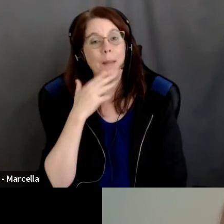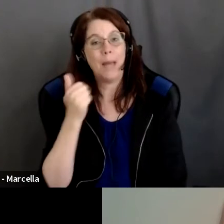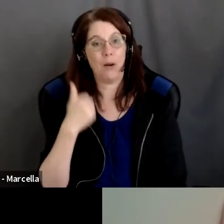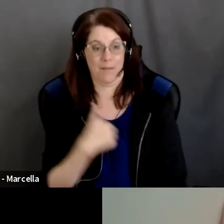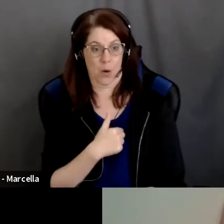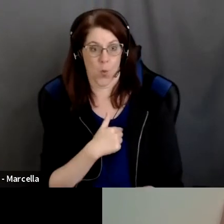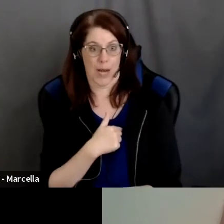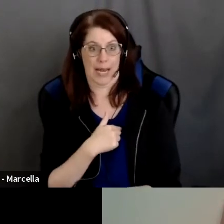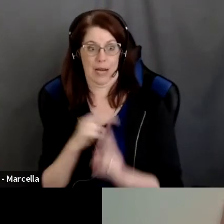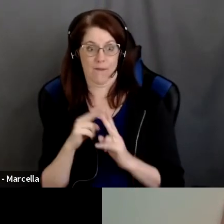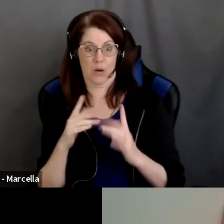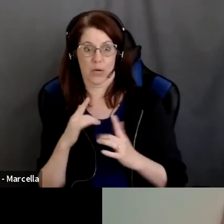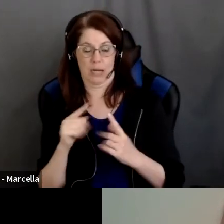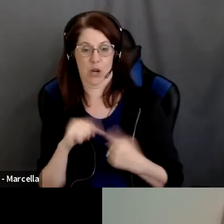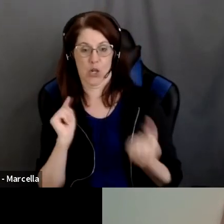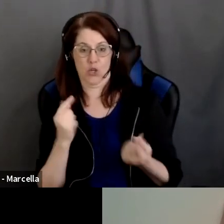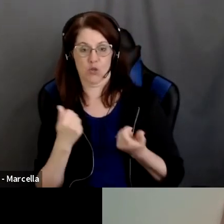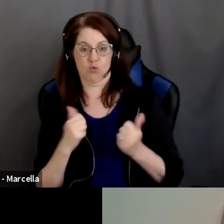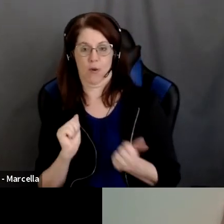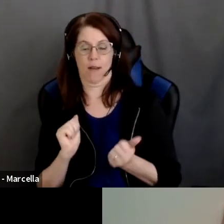who are super allergic try to